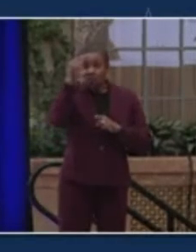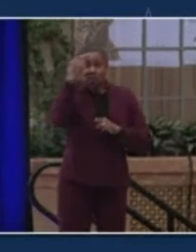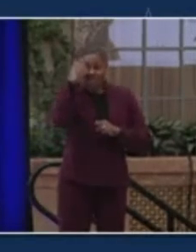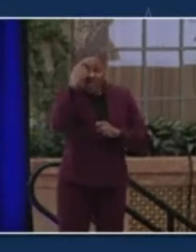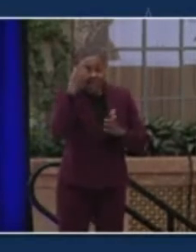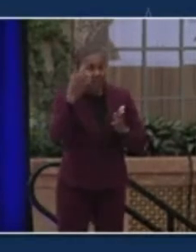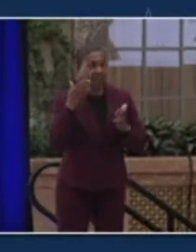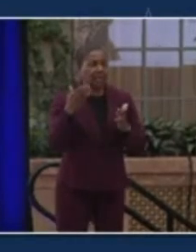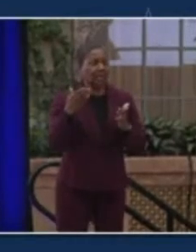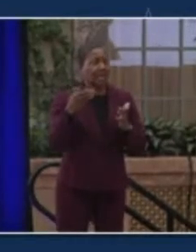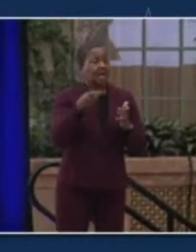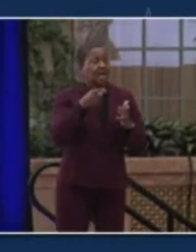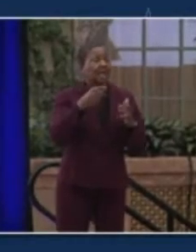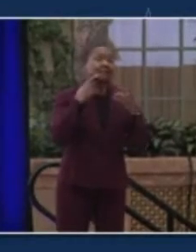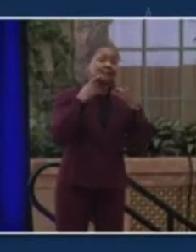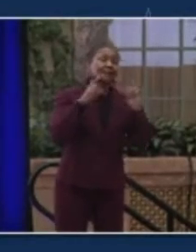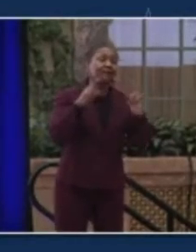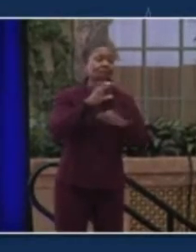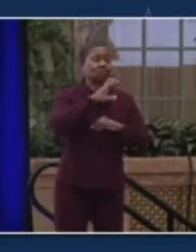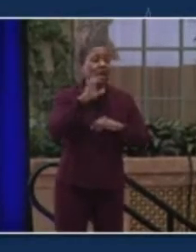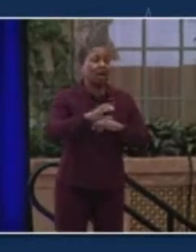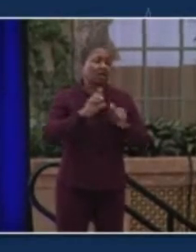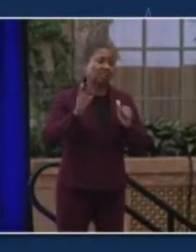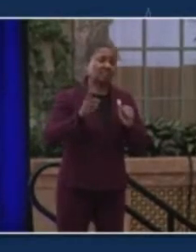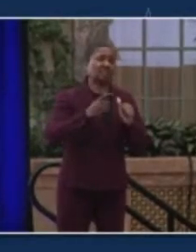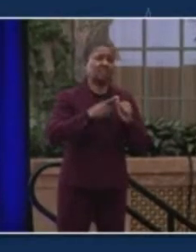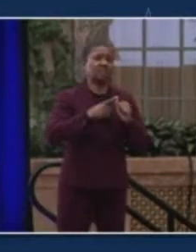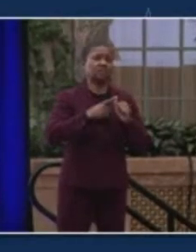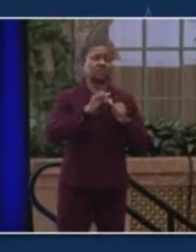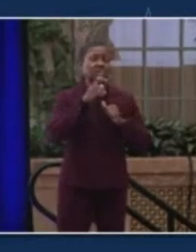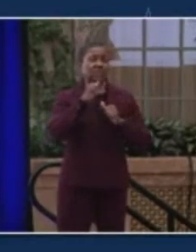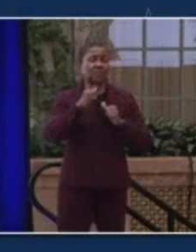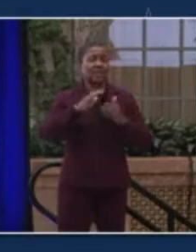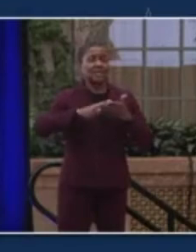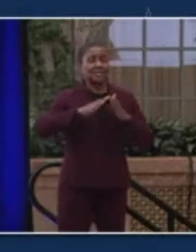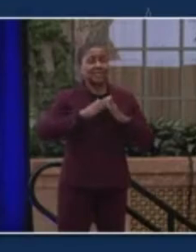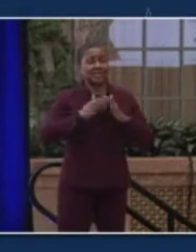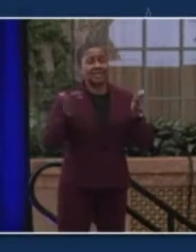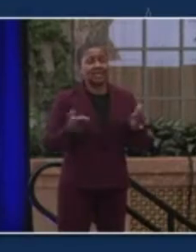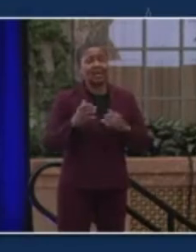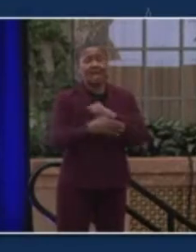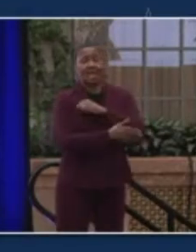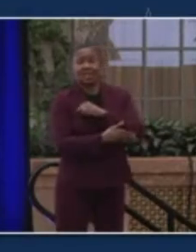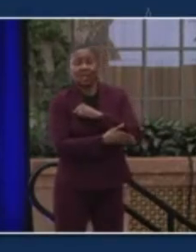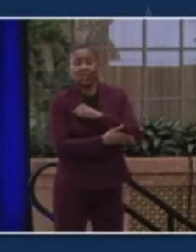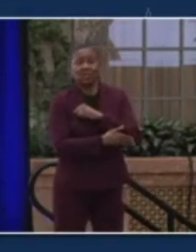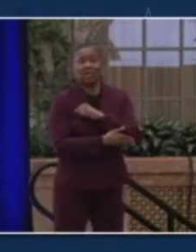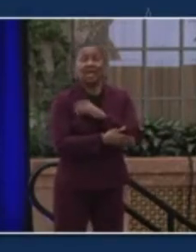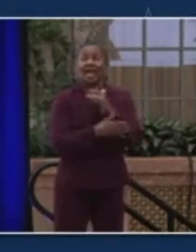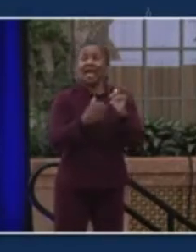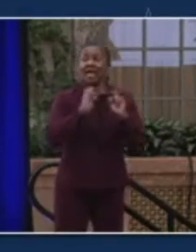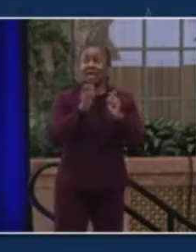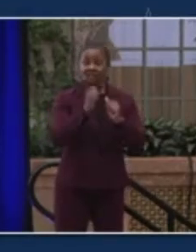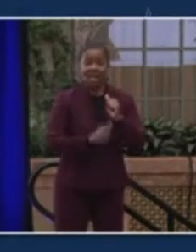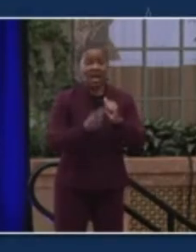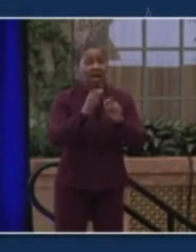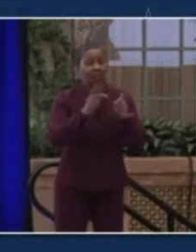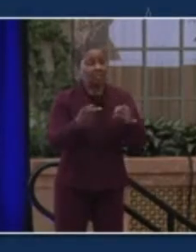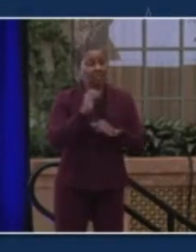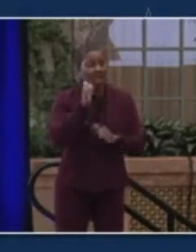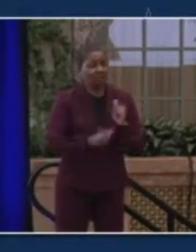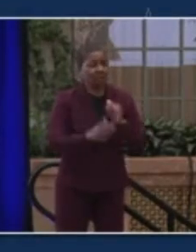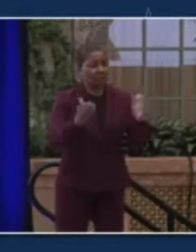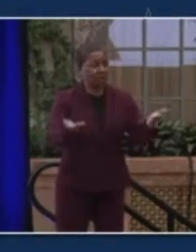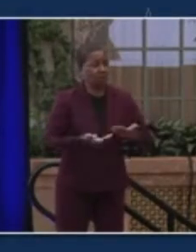all, he declared Chicago the first sanctuary city in the country and say, everyone is welcome in